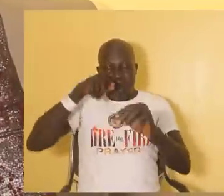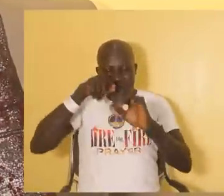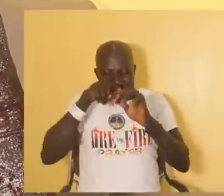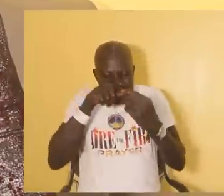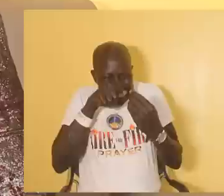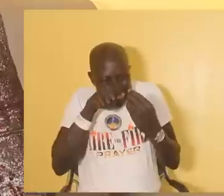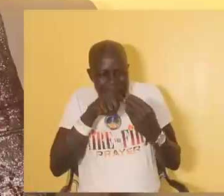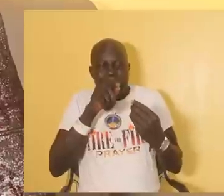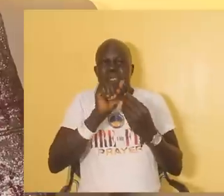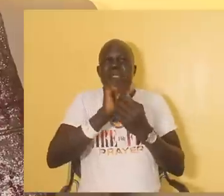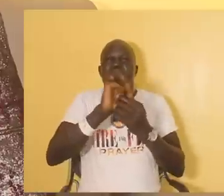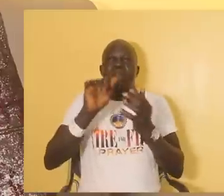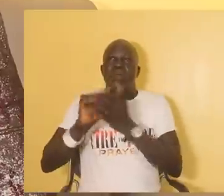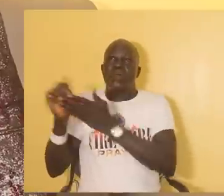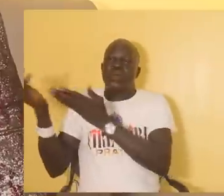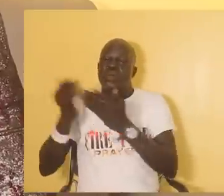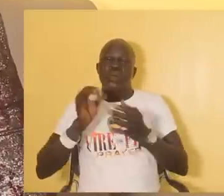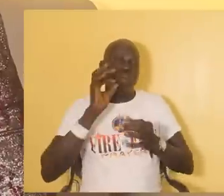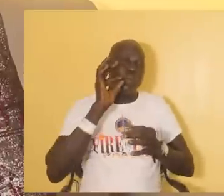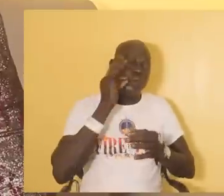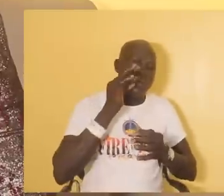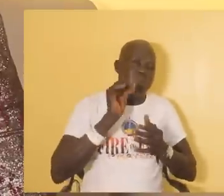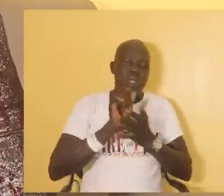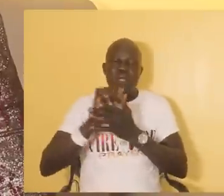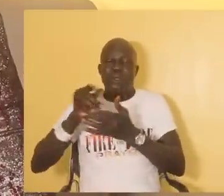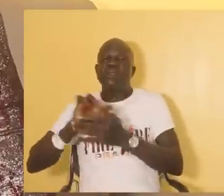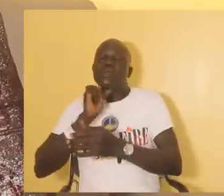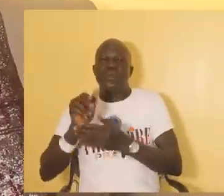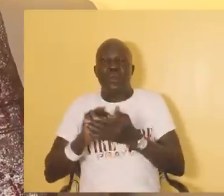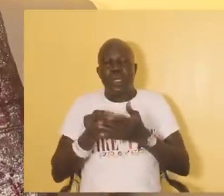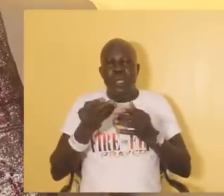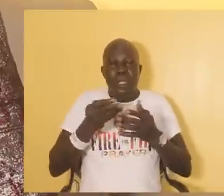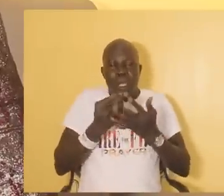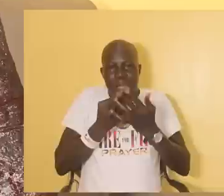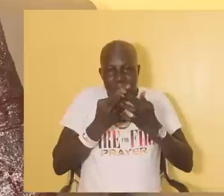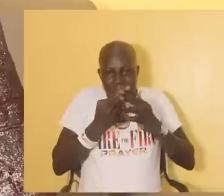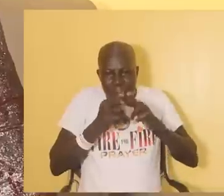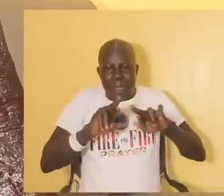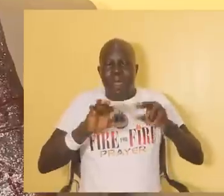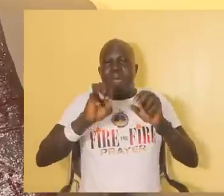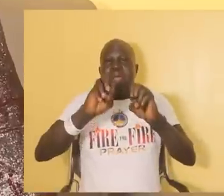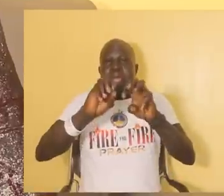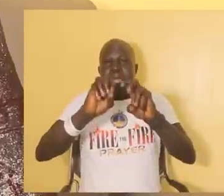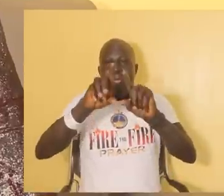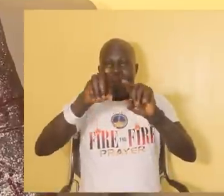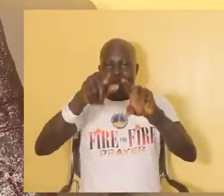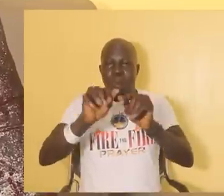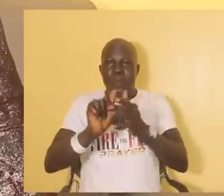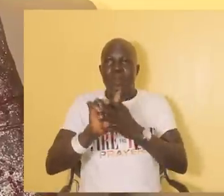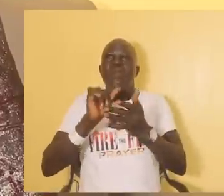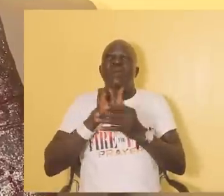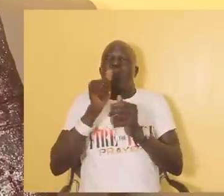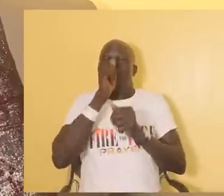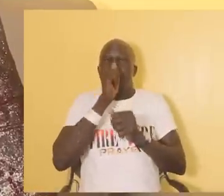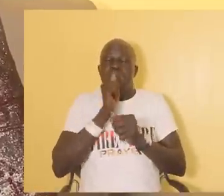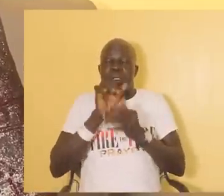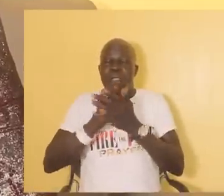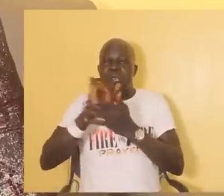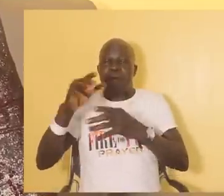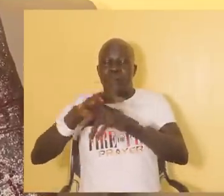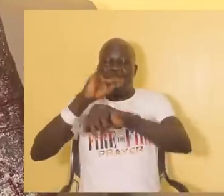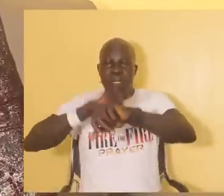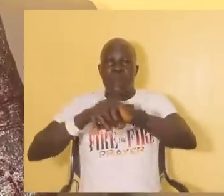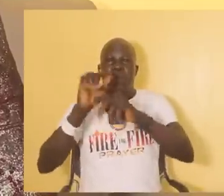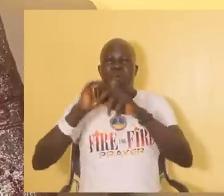friend's own was ripe and bear fruit, but his is unripe and fruitless. But somebody told him to be patient, that the time of his harvest is